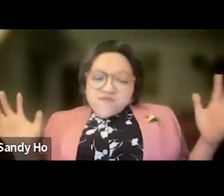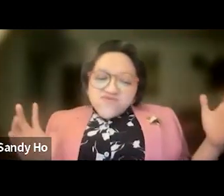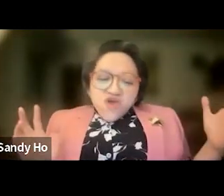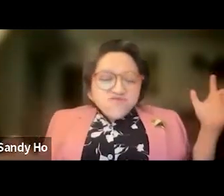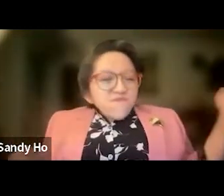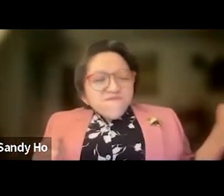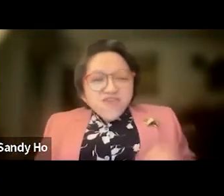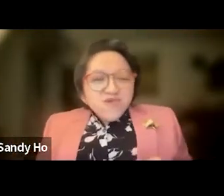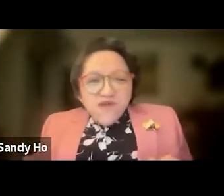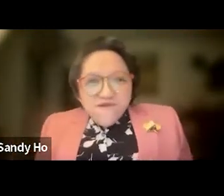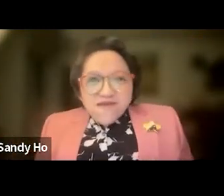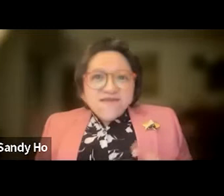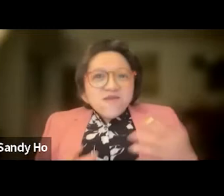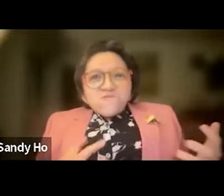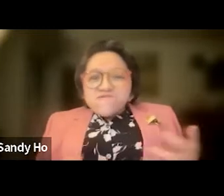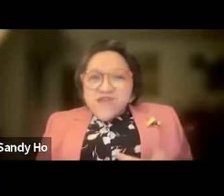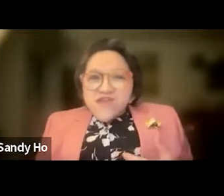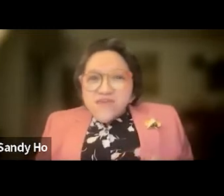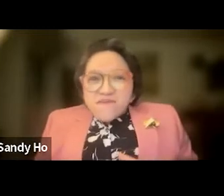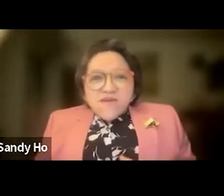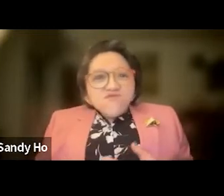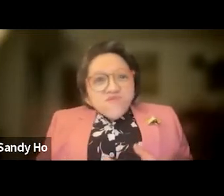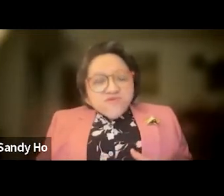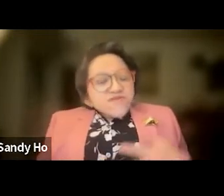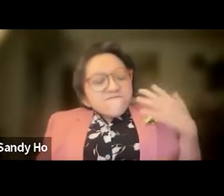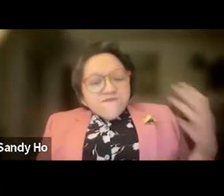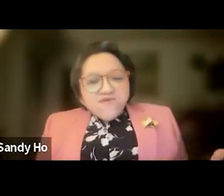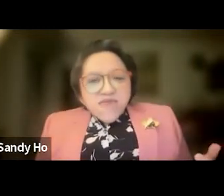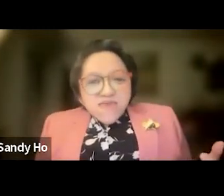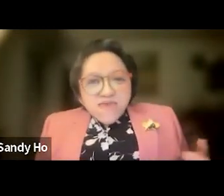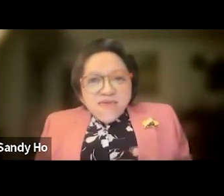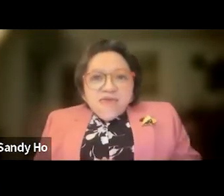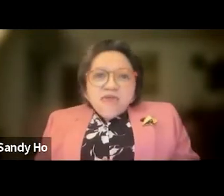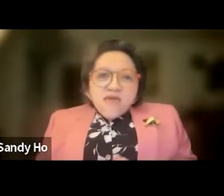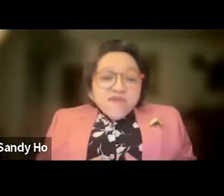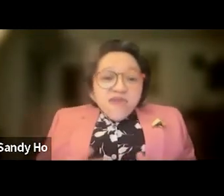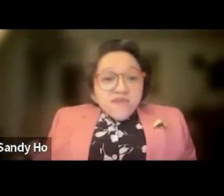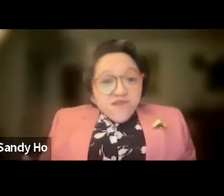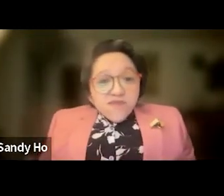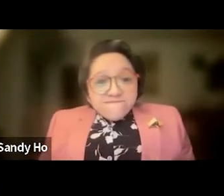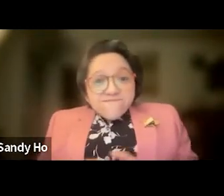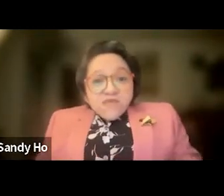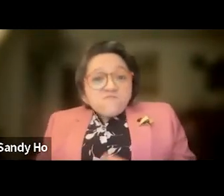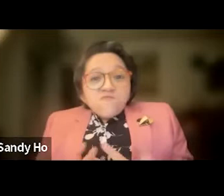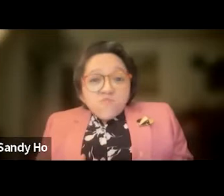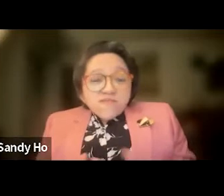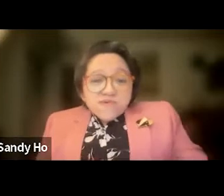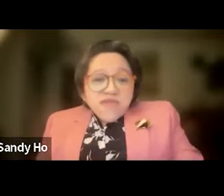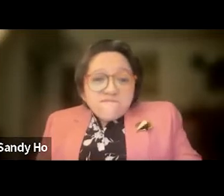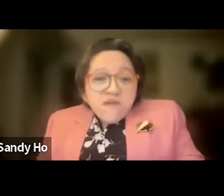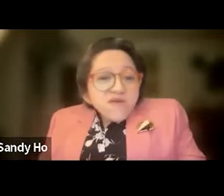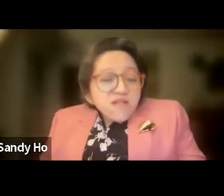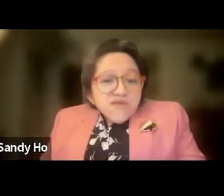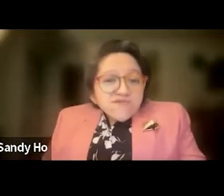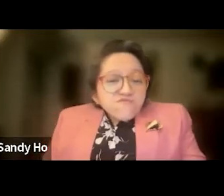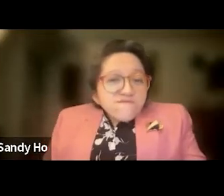Okay, so summer vacation is over. We returned, and my older brother started 5th grade, and I began kindergarten. We both went to the